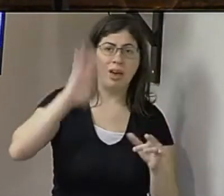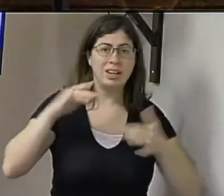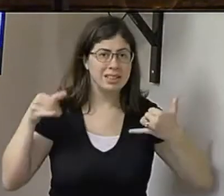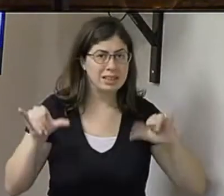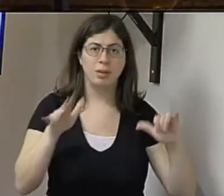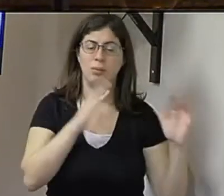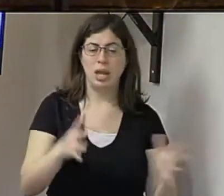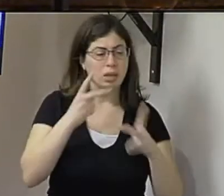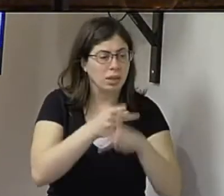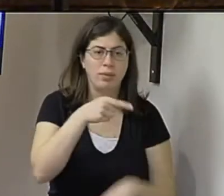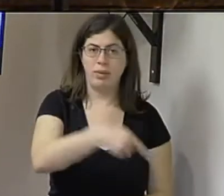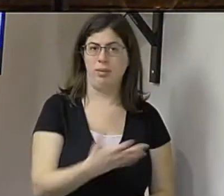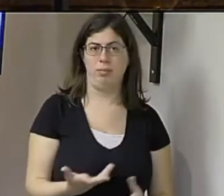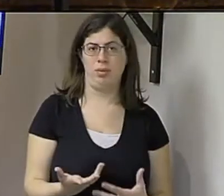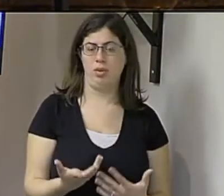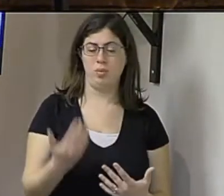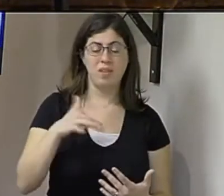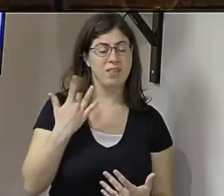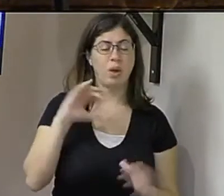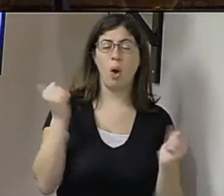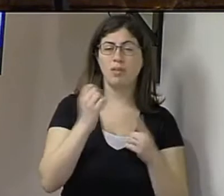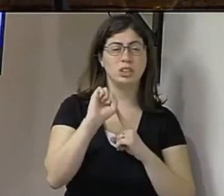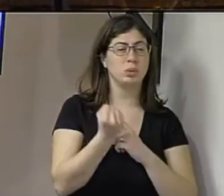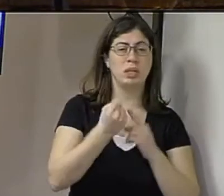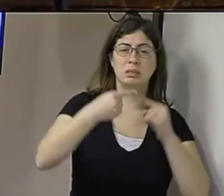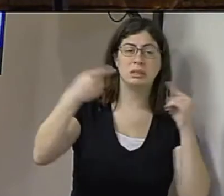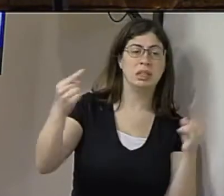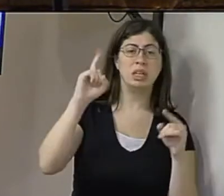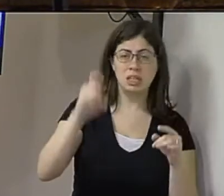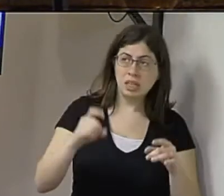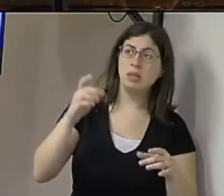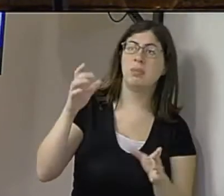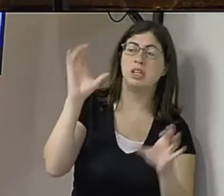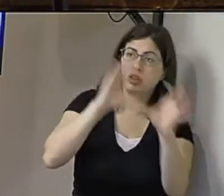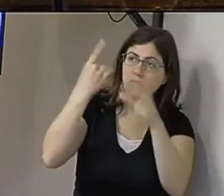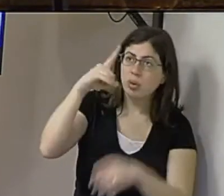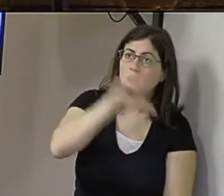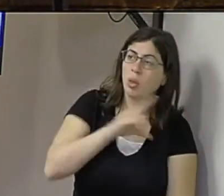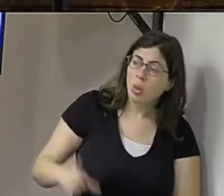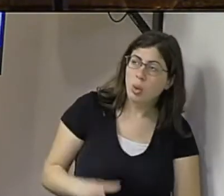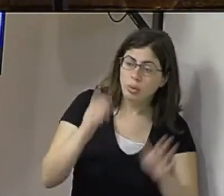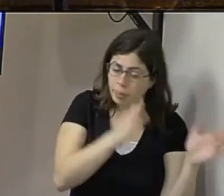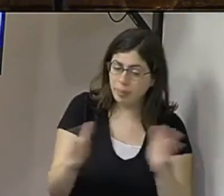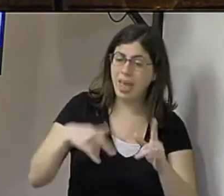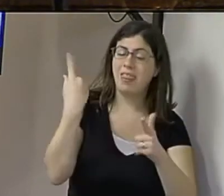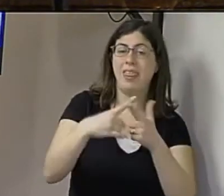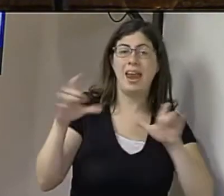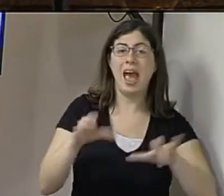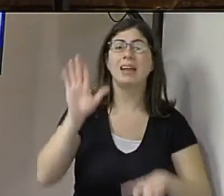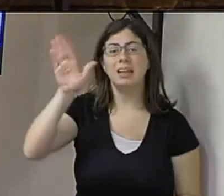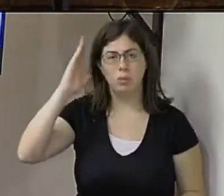him. When we feel like all of our circumstances are against us, we have to commit ourselves to looking for the Lord to make a way. And then we have to act like he